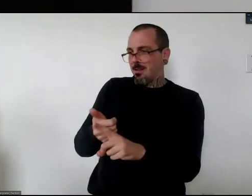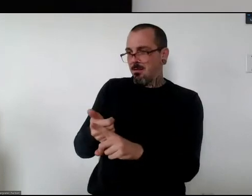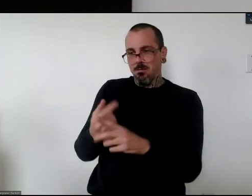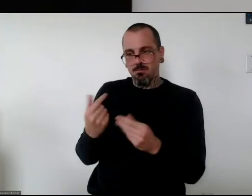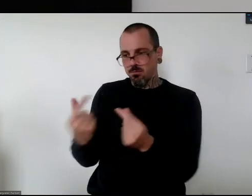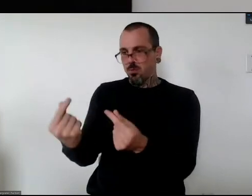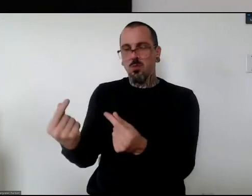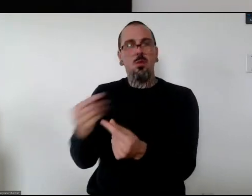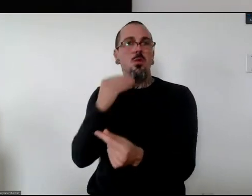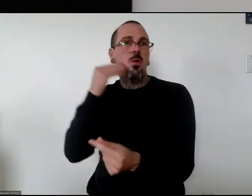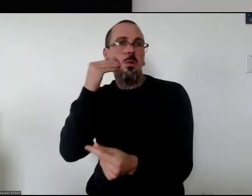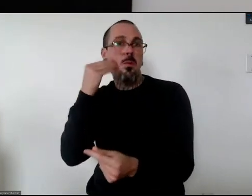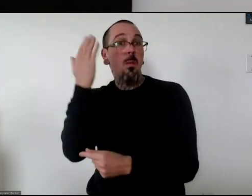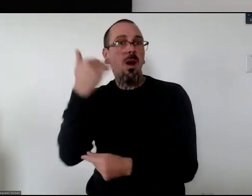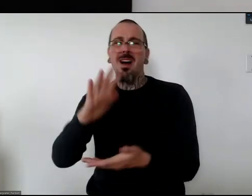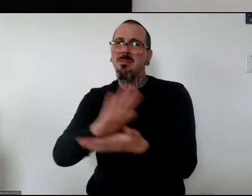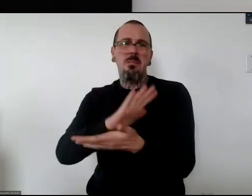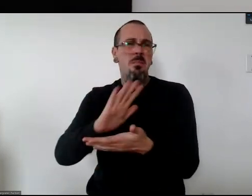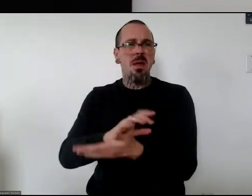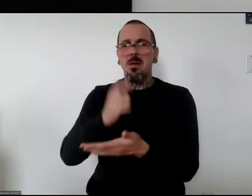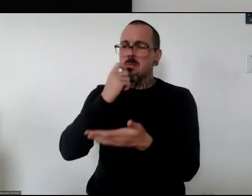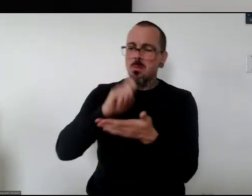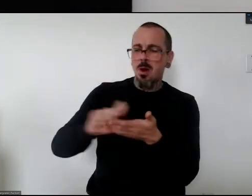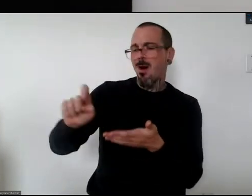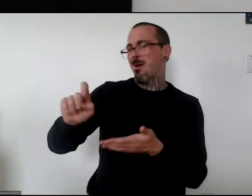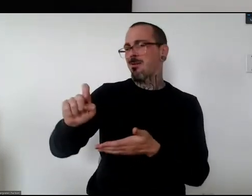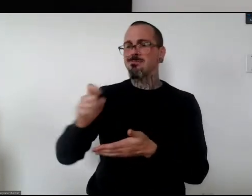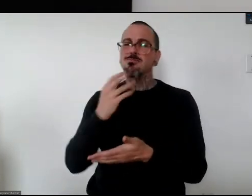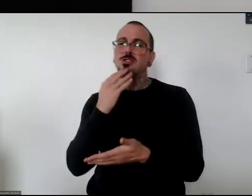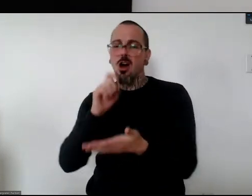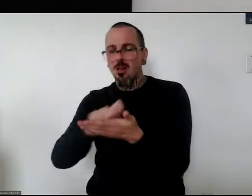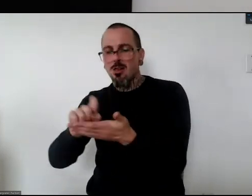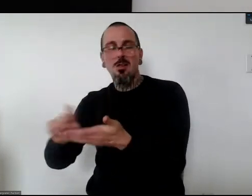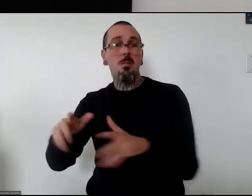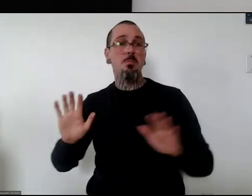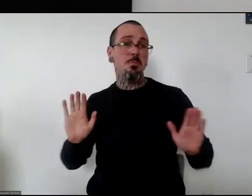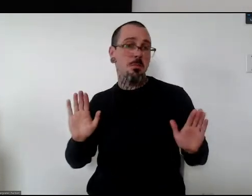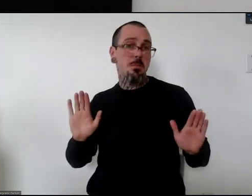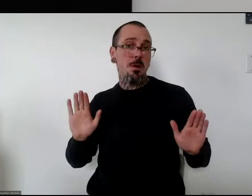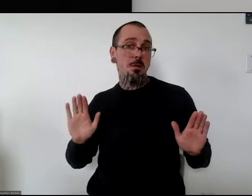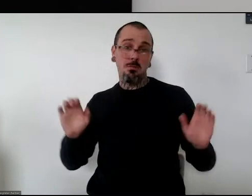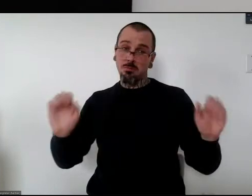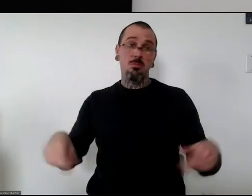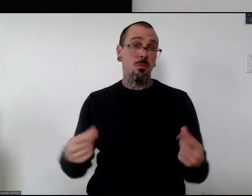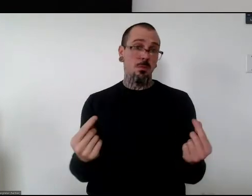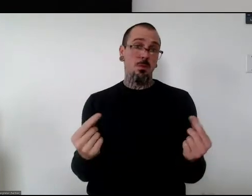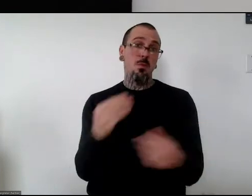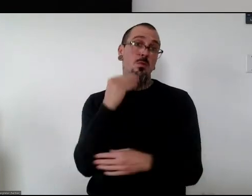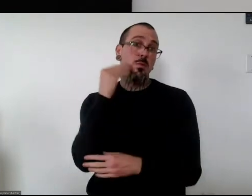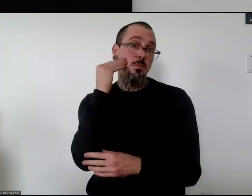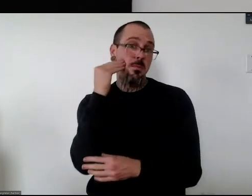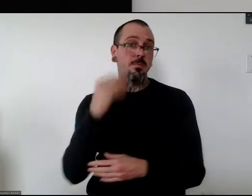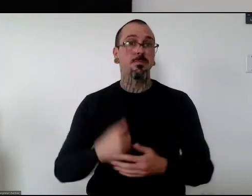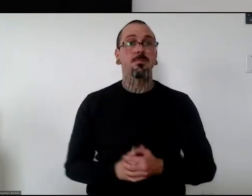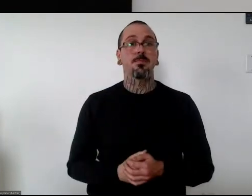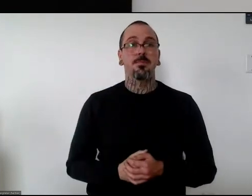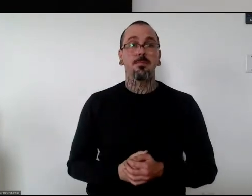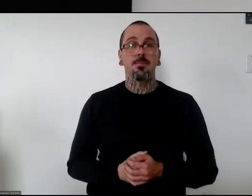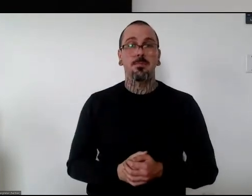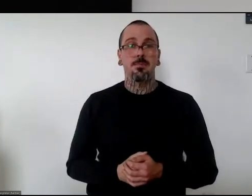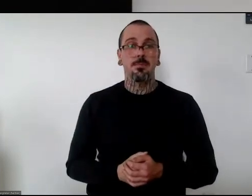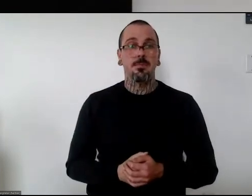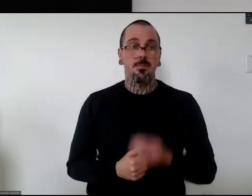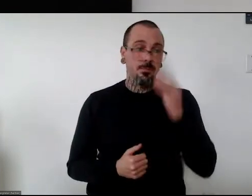to encourage discussion, to think critically, and to gain insight into personal behaviors and reactions. Our